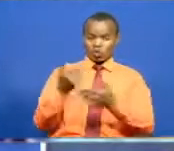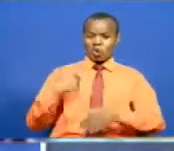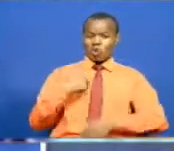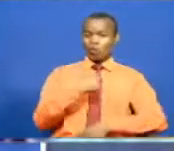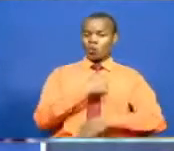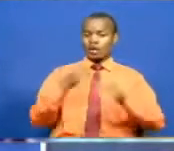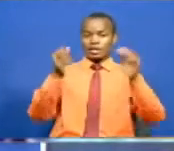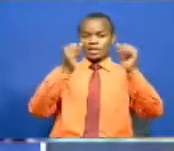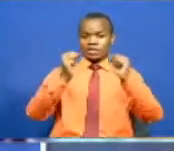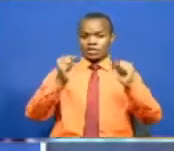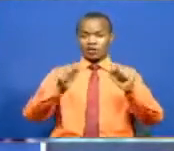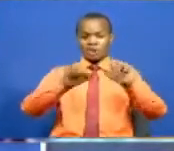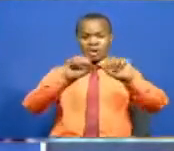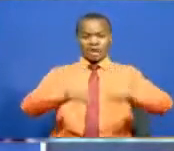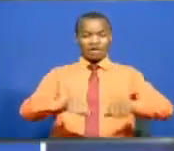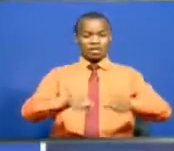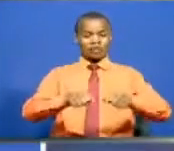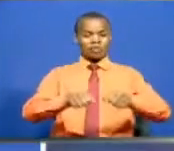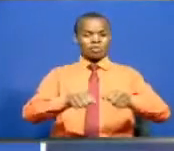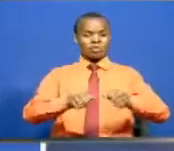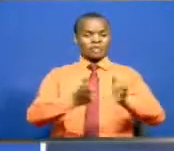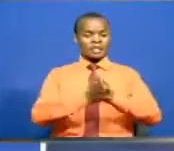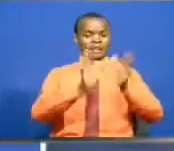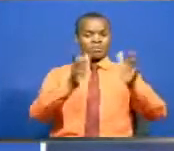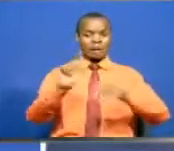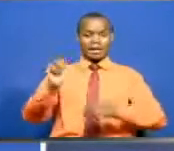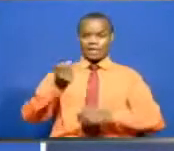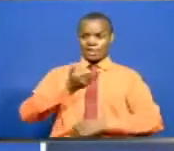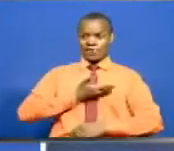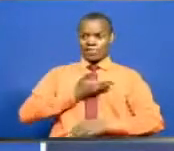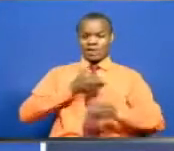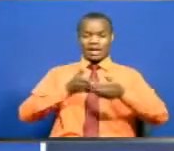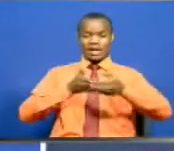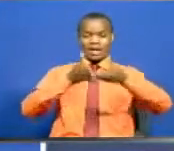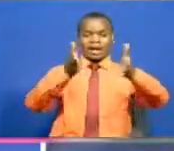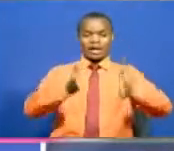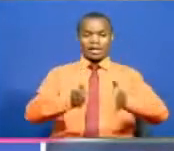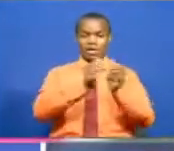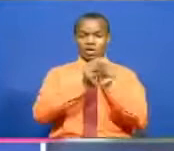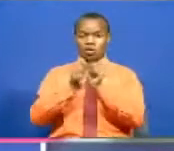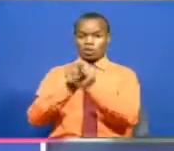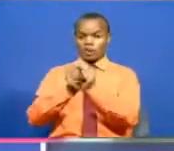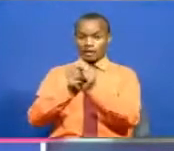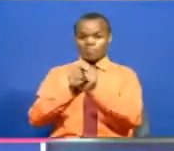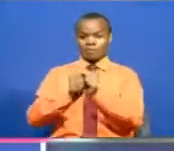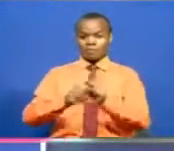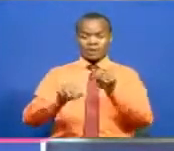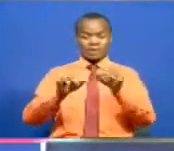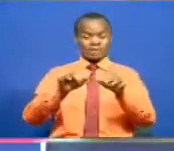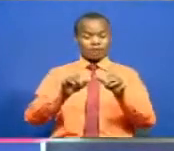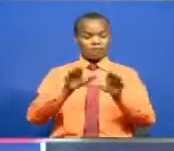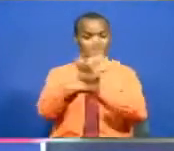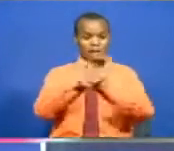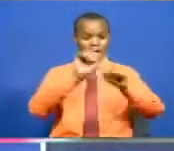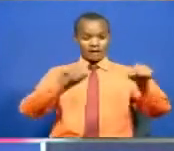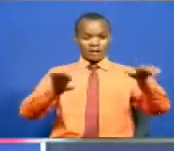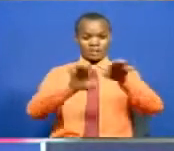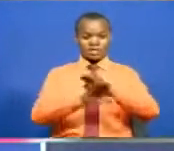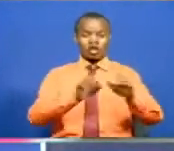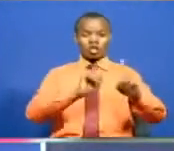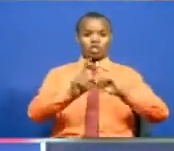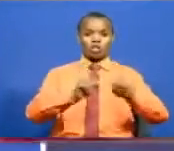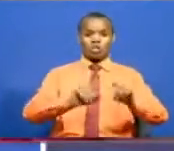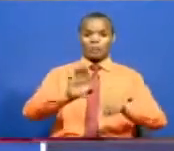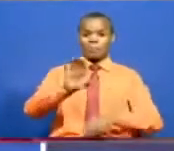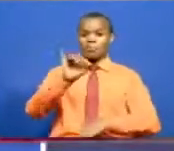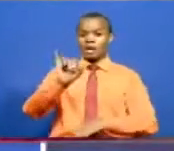celebrating our diversity. Leaders accompanying the DP poked holes into the BBI proposals contained in the Constitution